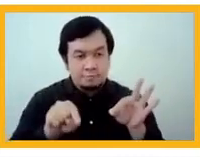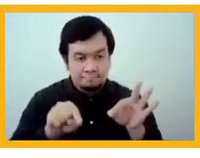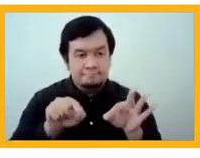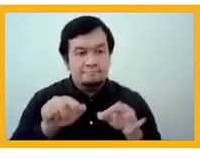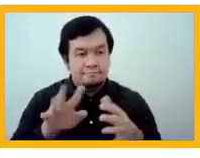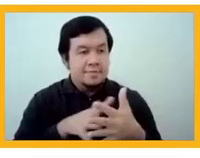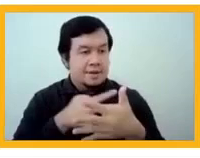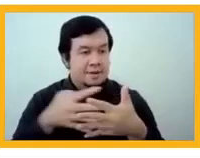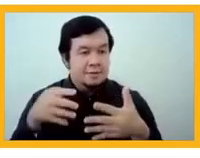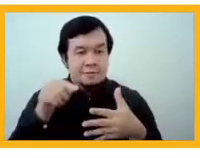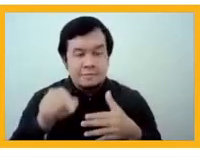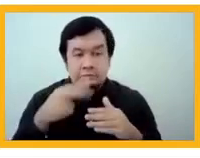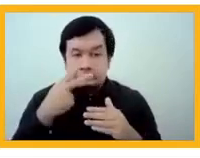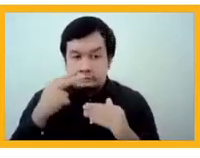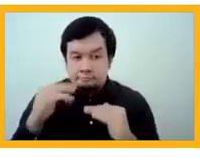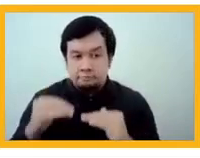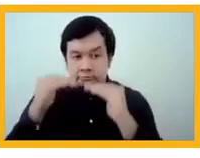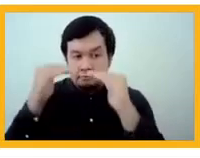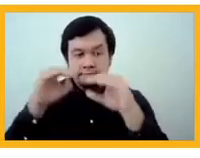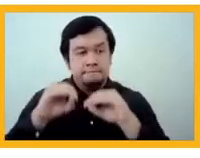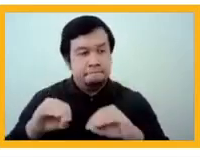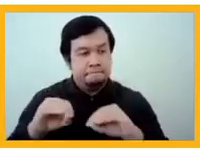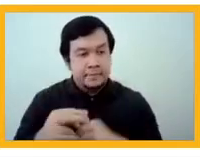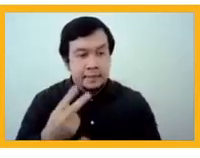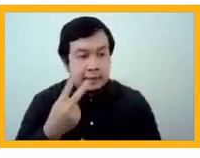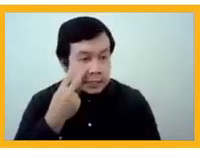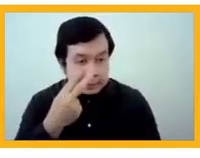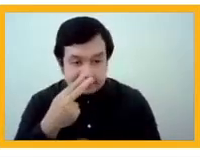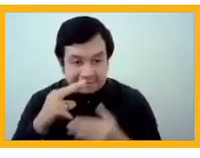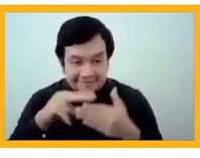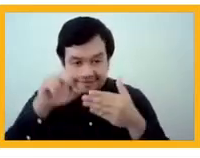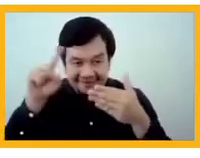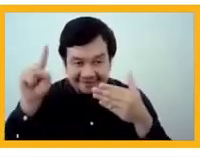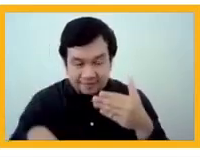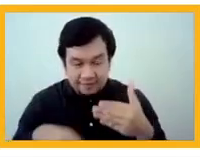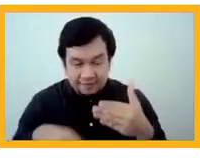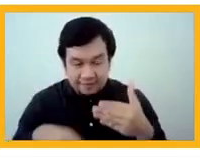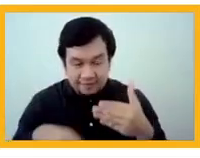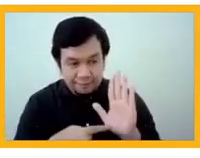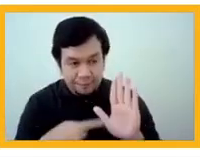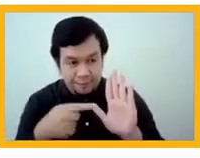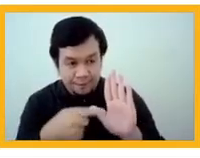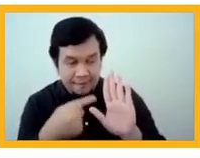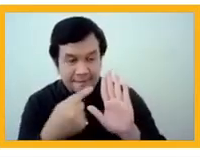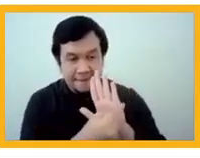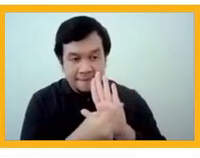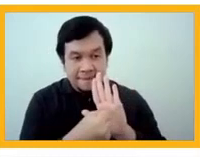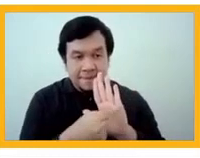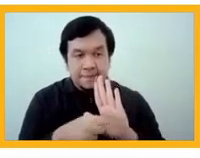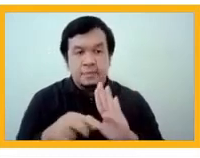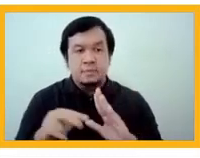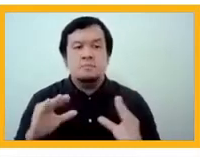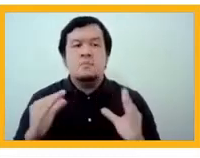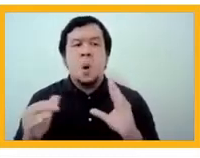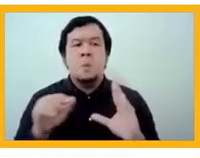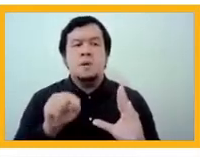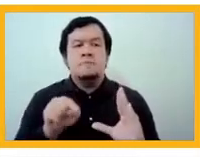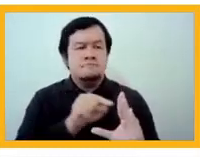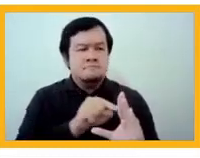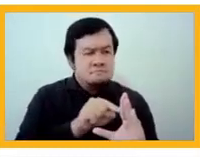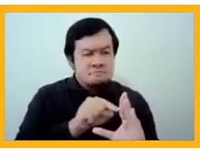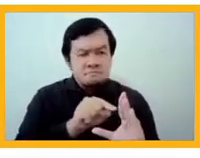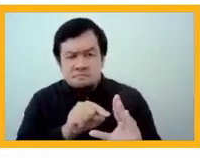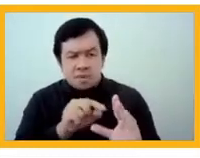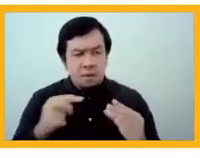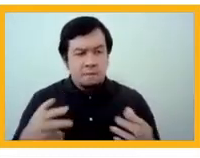these levels, these gains by the initial level of learning of the students and break it down by the bottom third of students, the middle third and the top